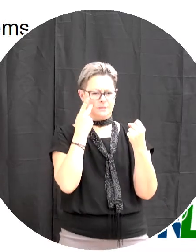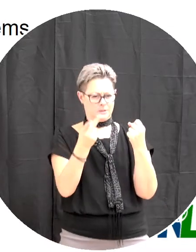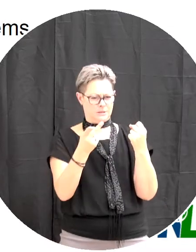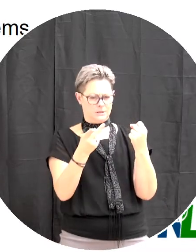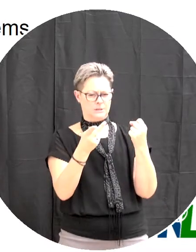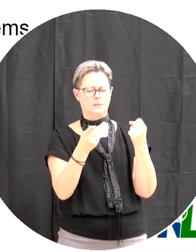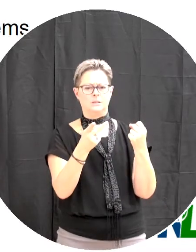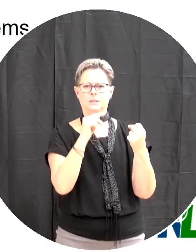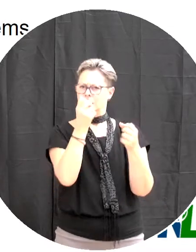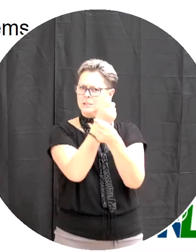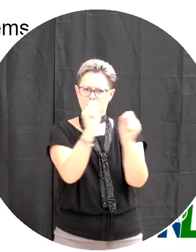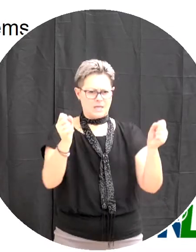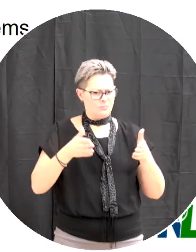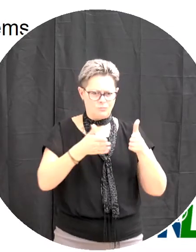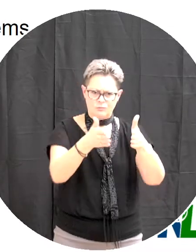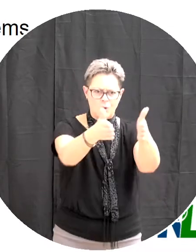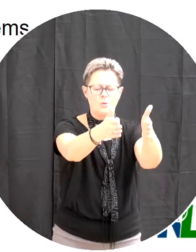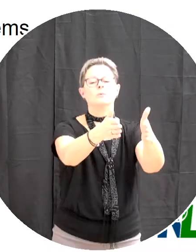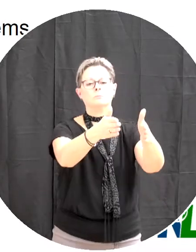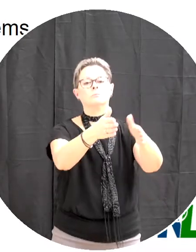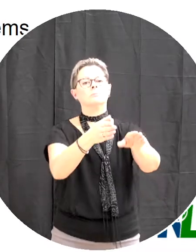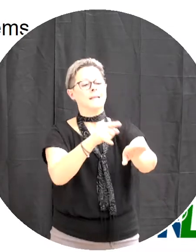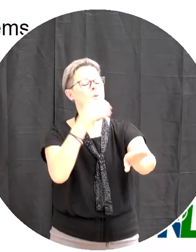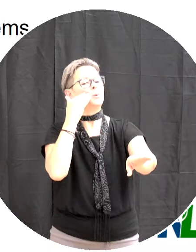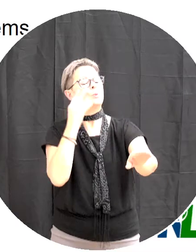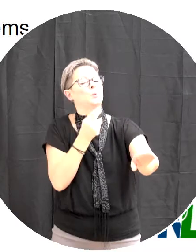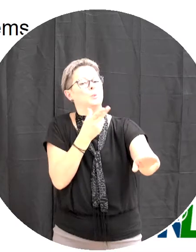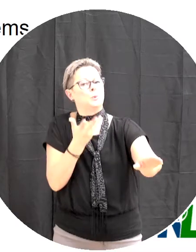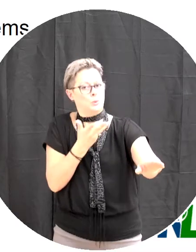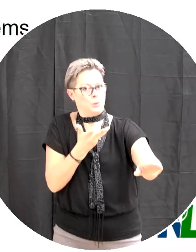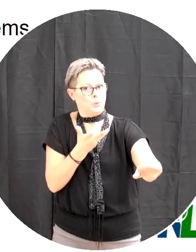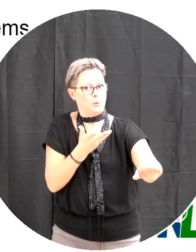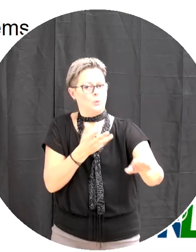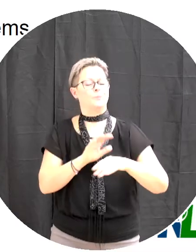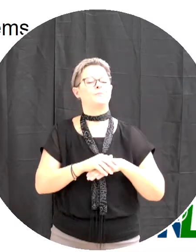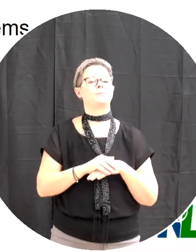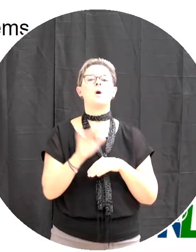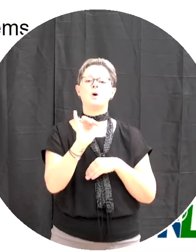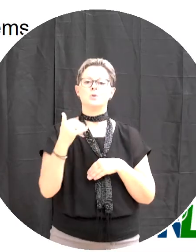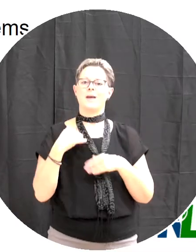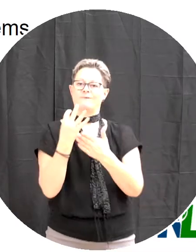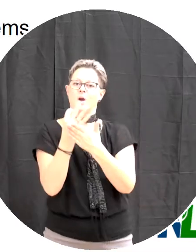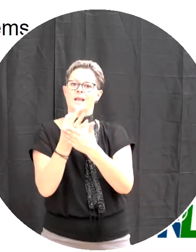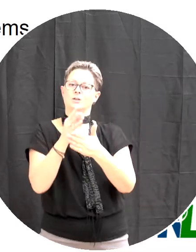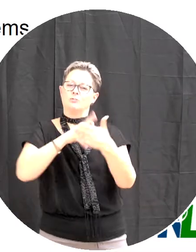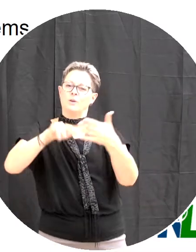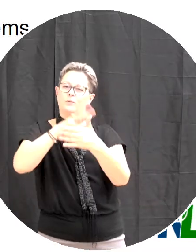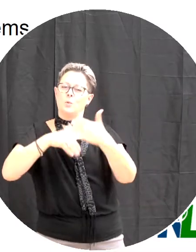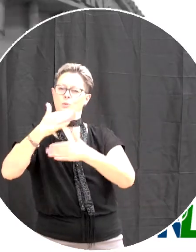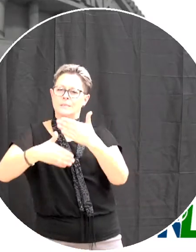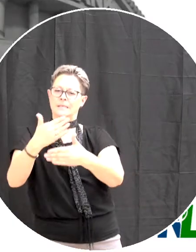protocol. In schools, we established enhanced quarterly school financial review procedures as well.